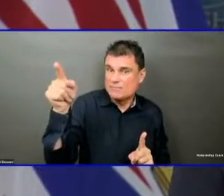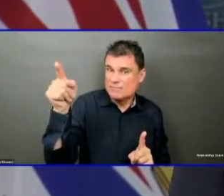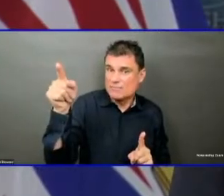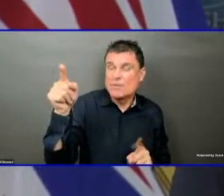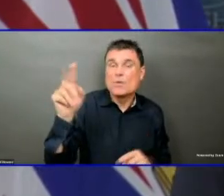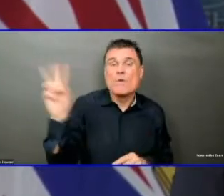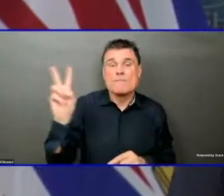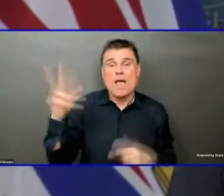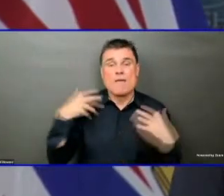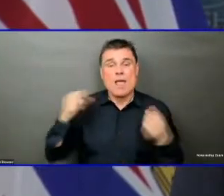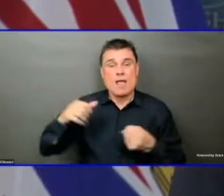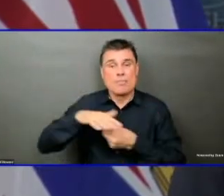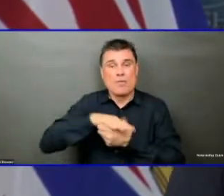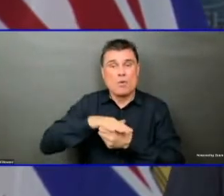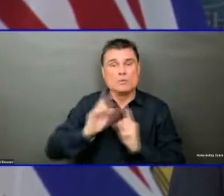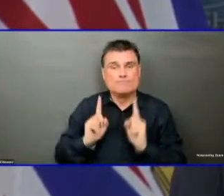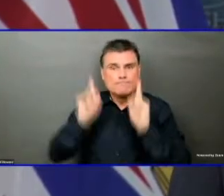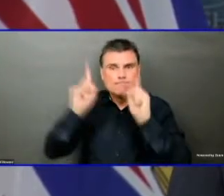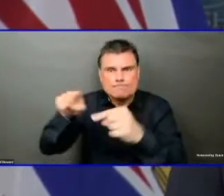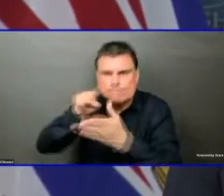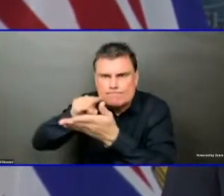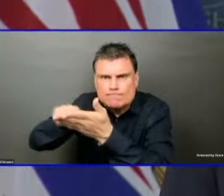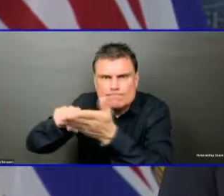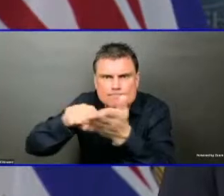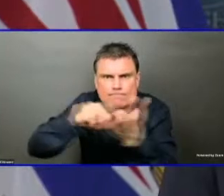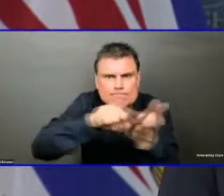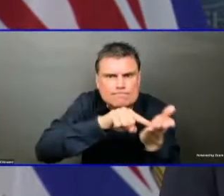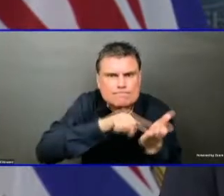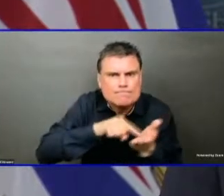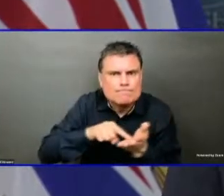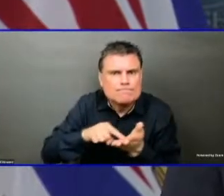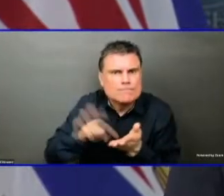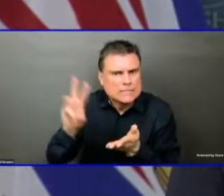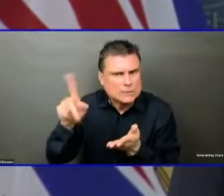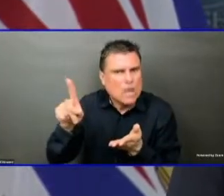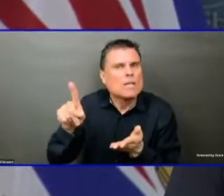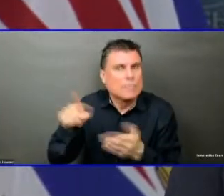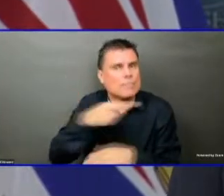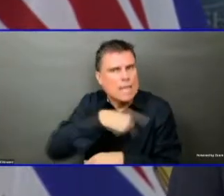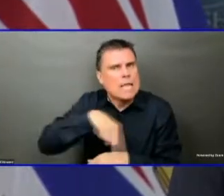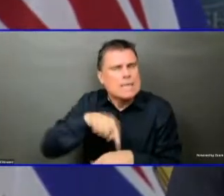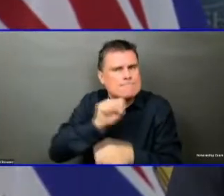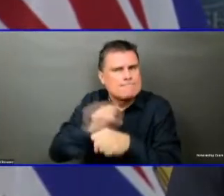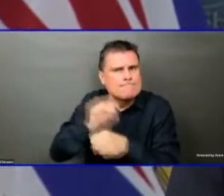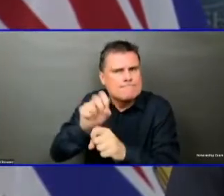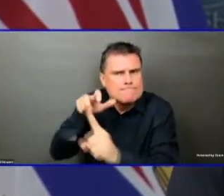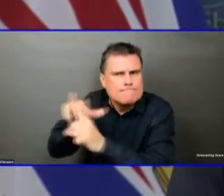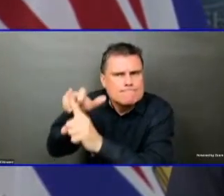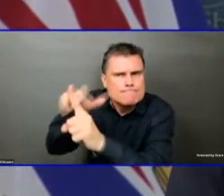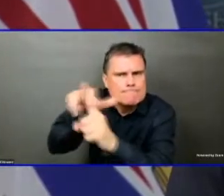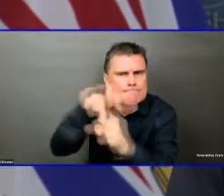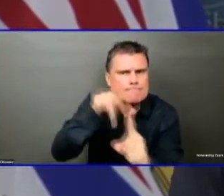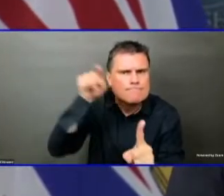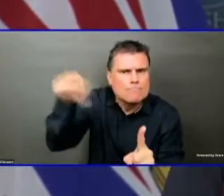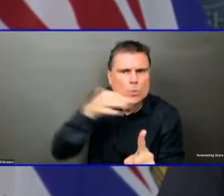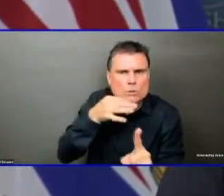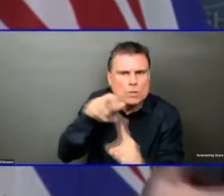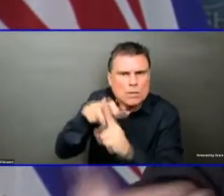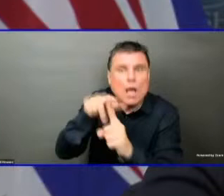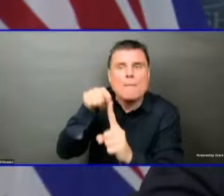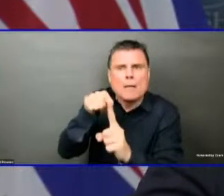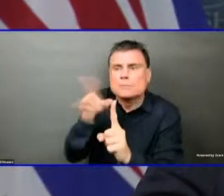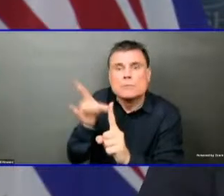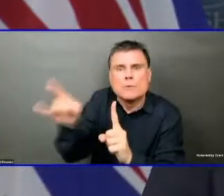Right. One of the places we're seeing transmission is in social gatherings and social settings around Whistler. It's